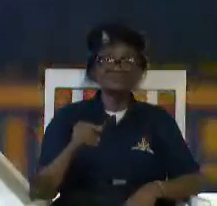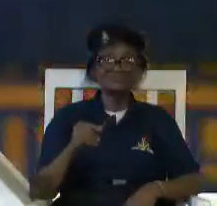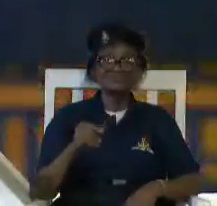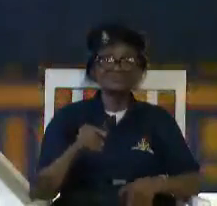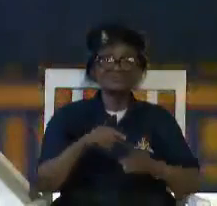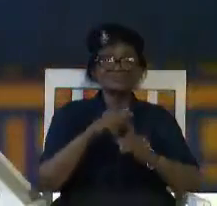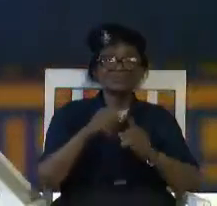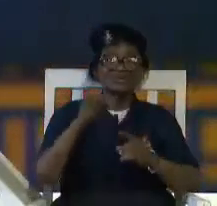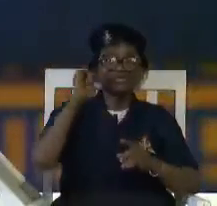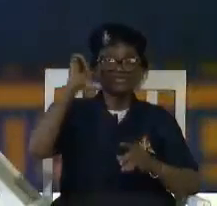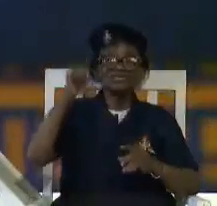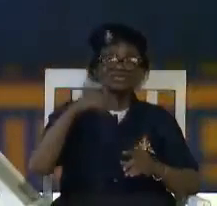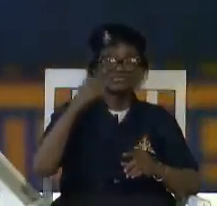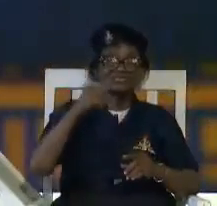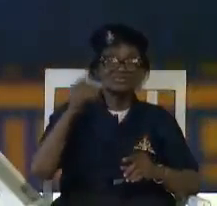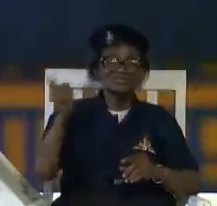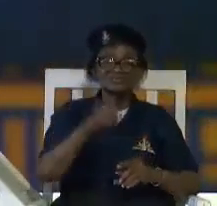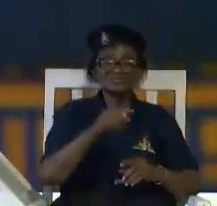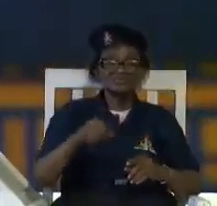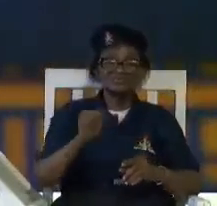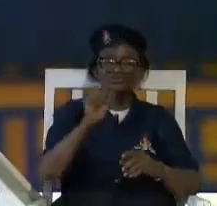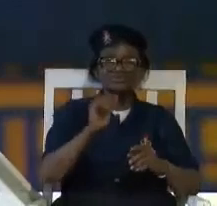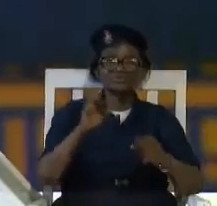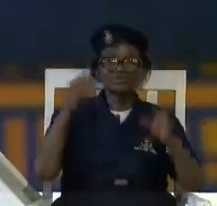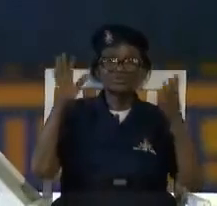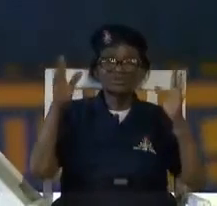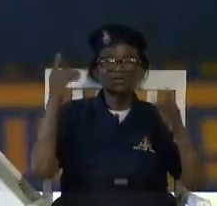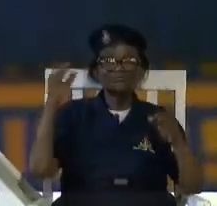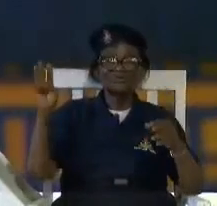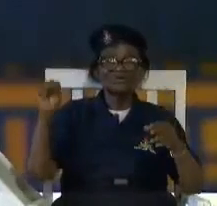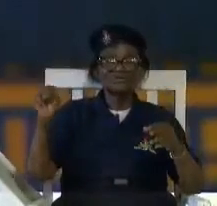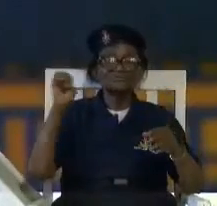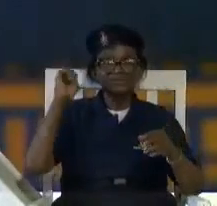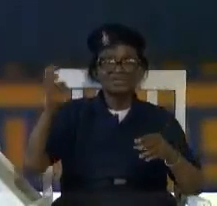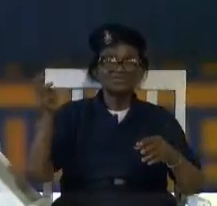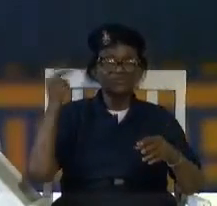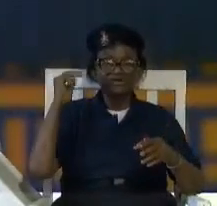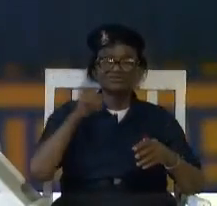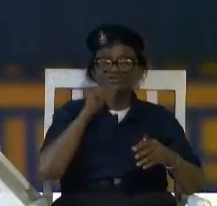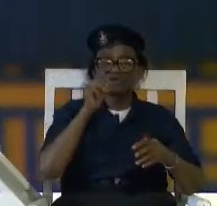When he says you should clap for him, he wasn't talking to just somebody.